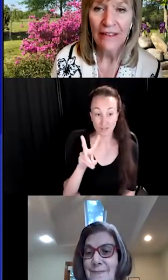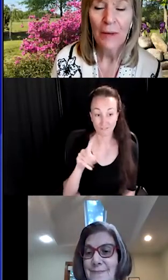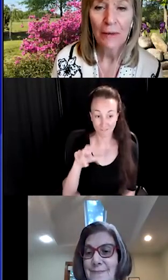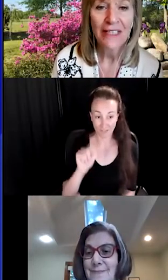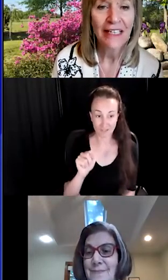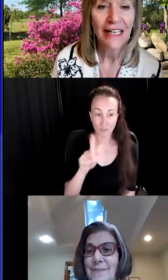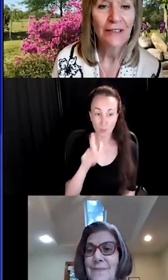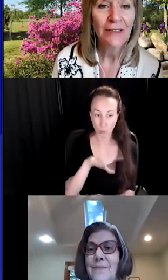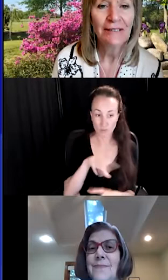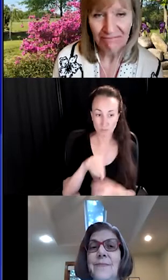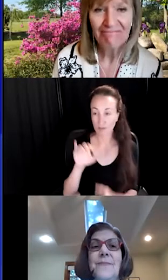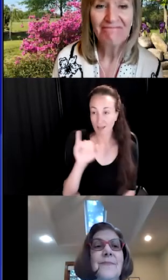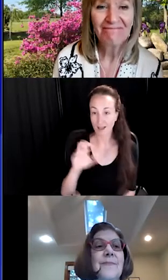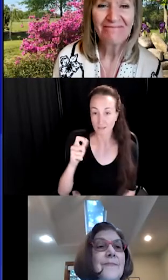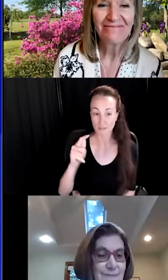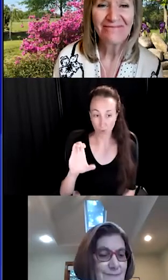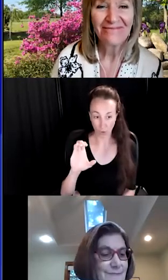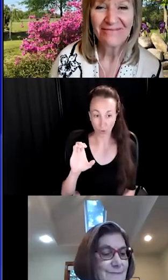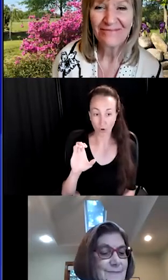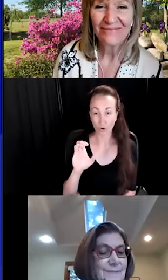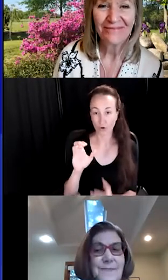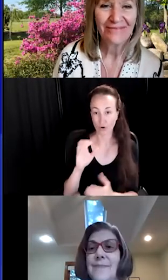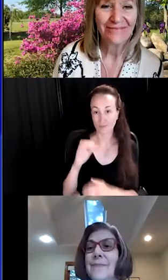iSPARC in the Department of Psychiatry.